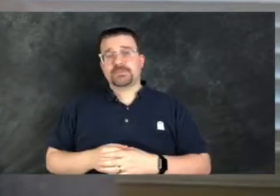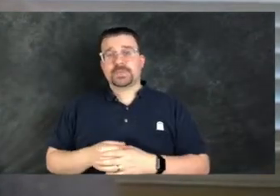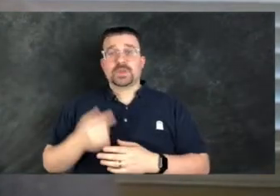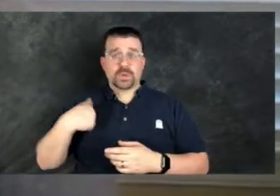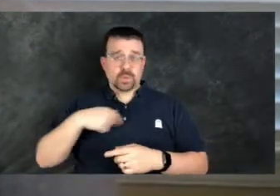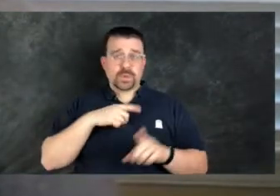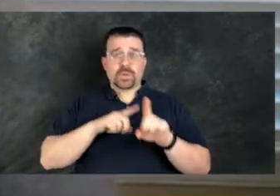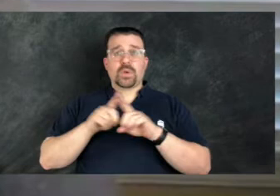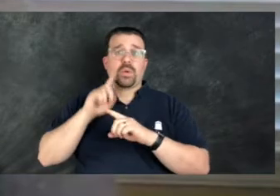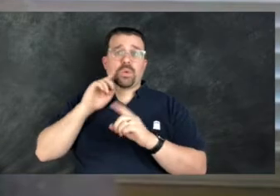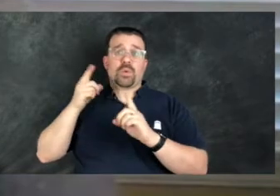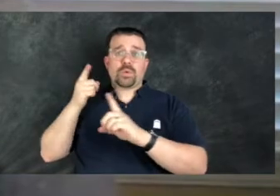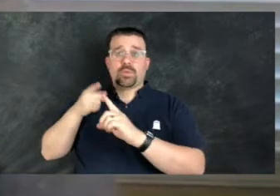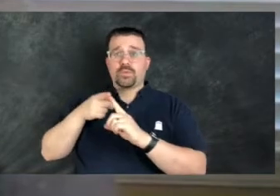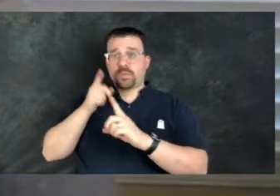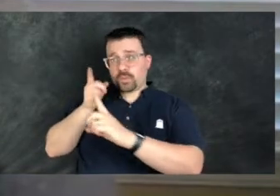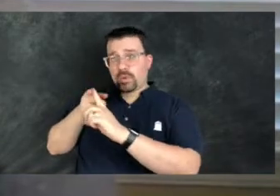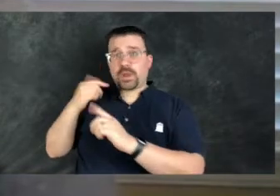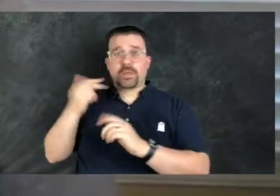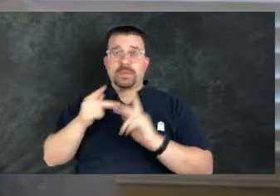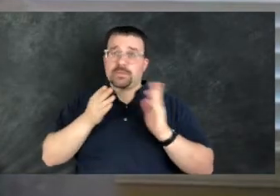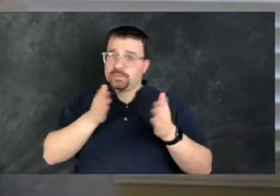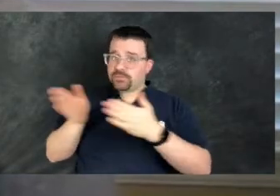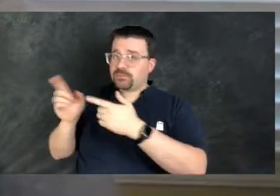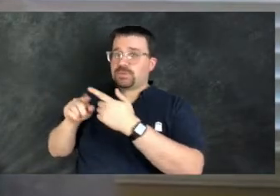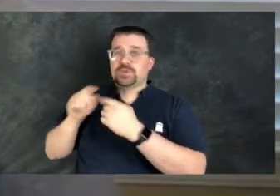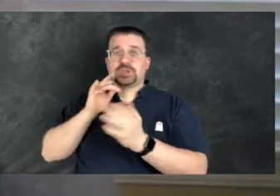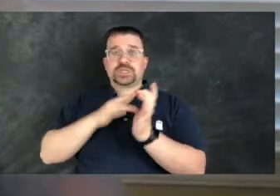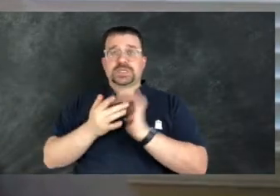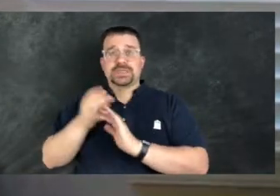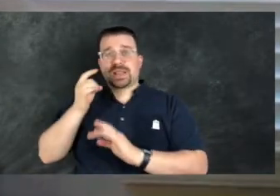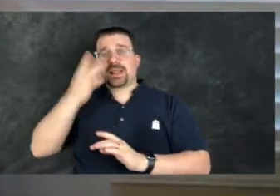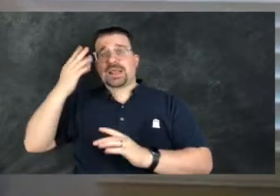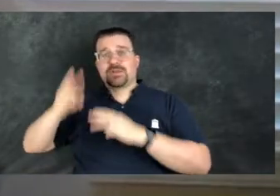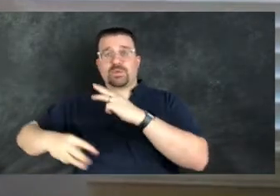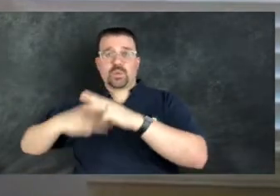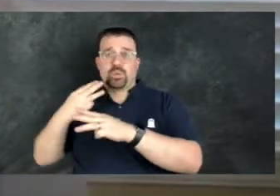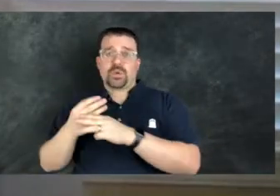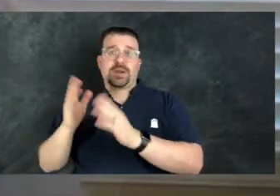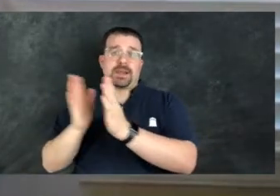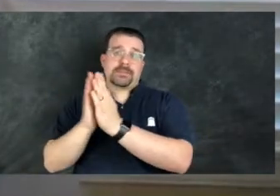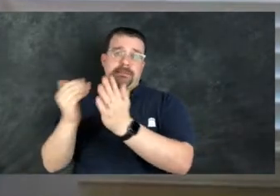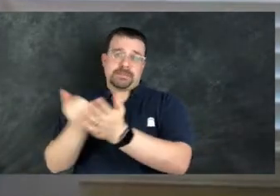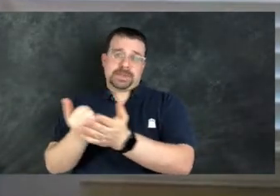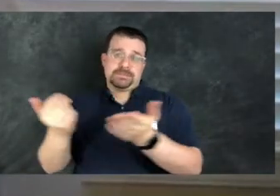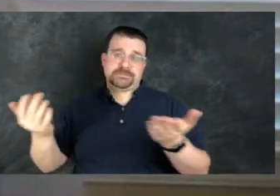point others to Jesus, the light of the world. Amen.